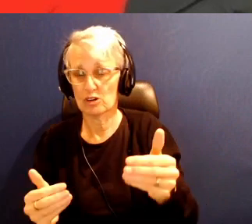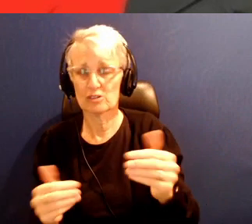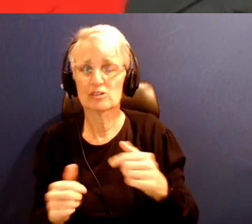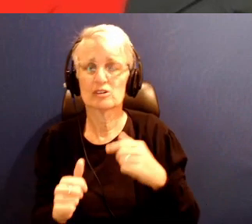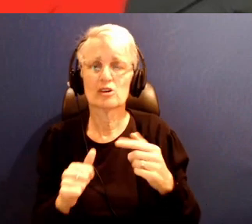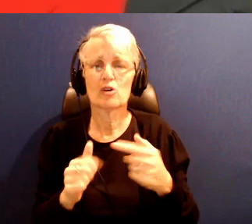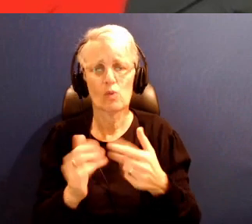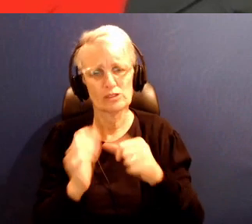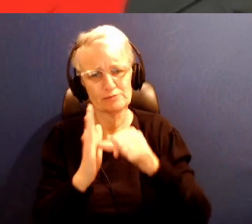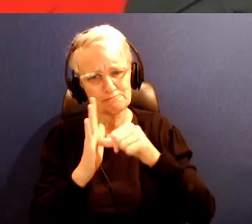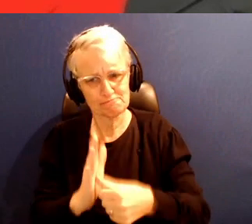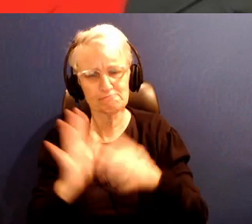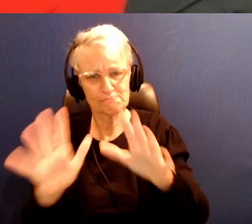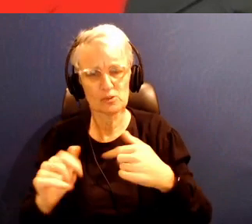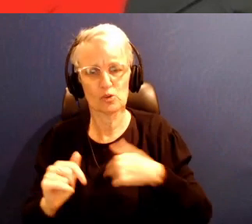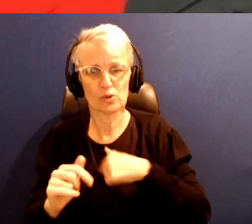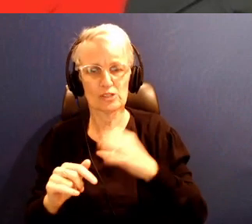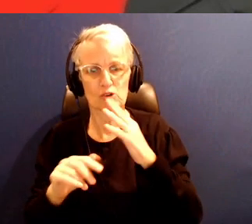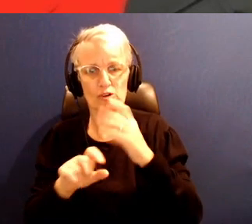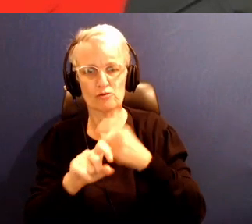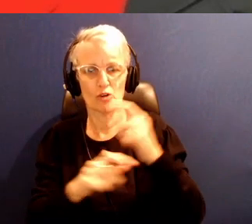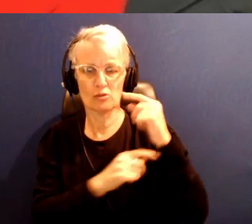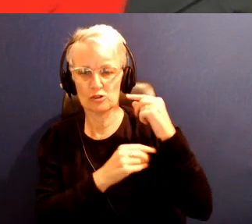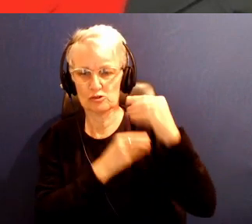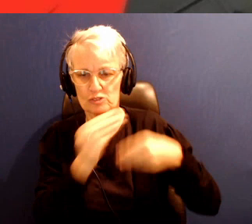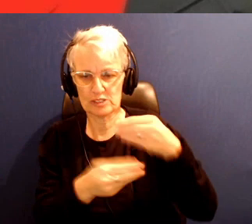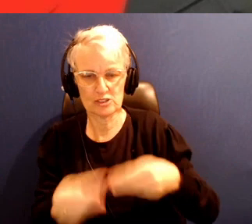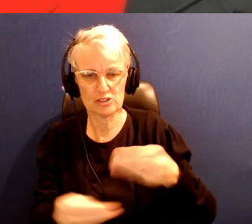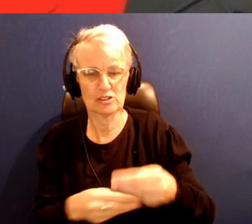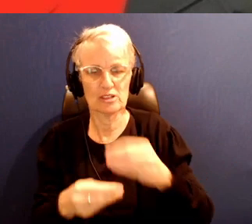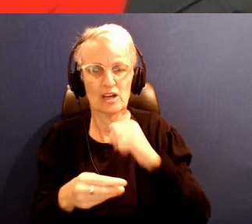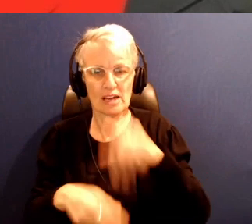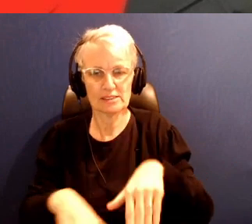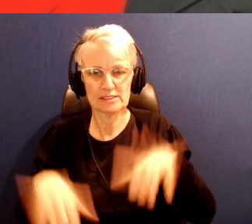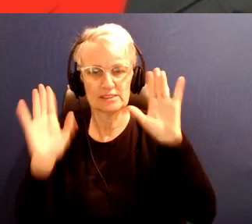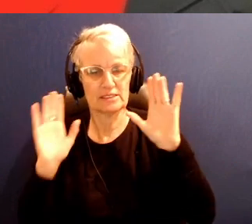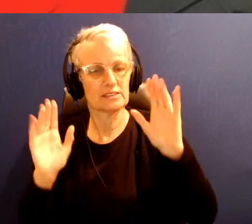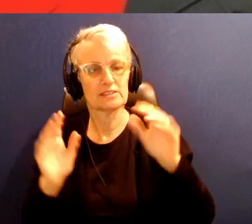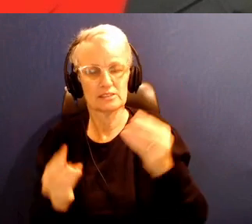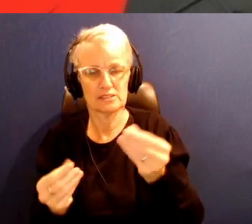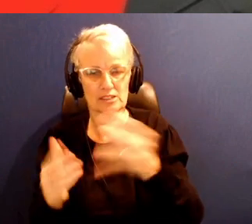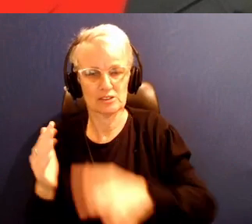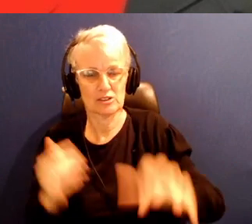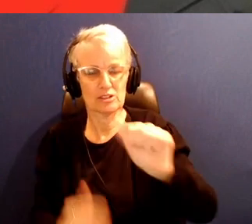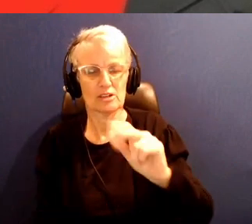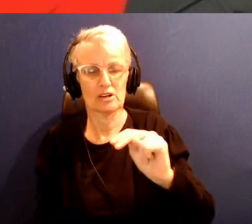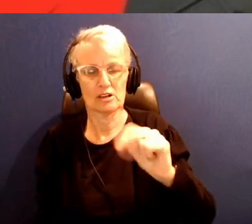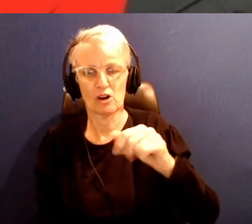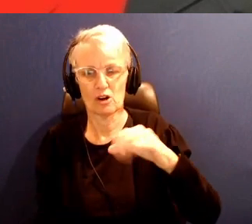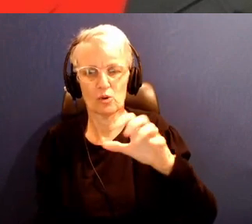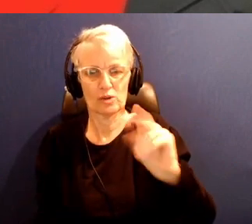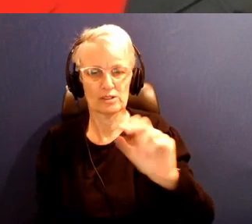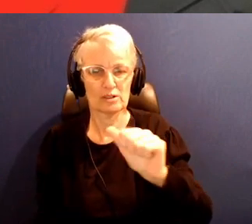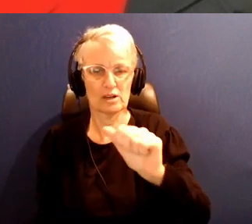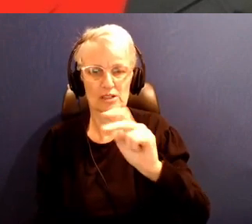continue, we want to emphasize that we are speaking to you from the traditional and unceded territory of the Algonquin